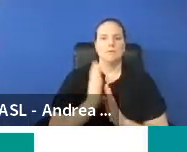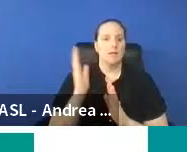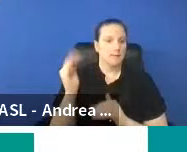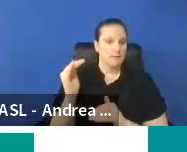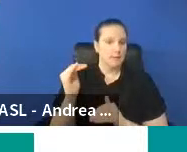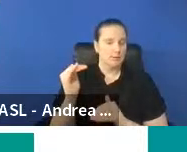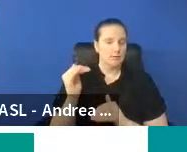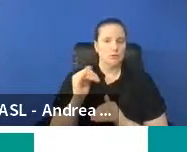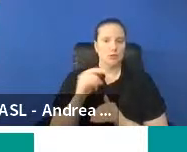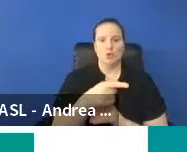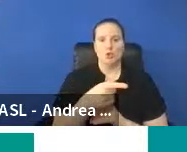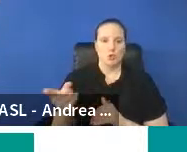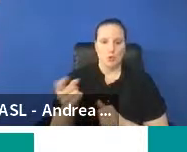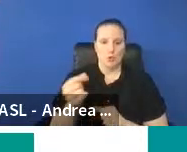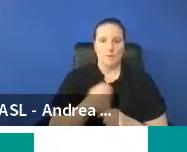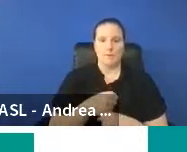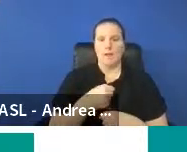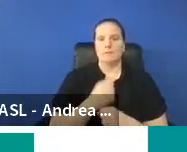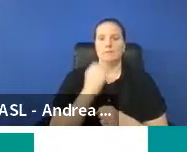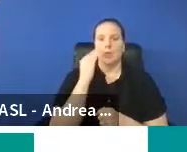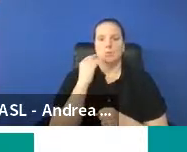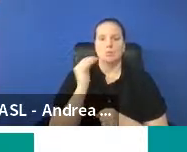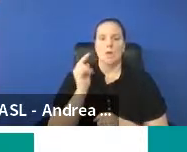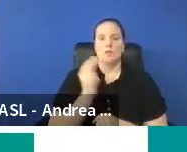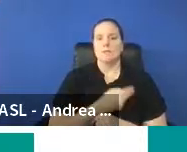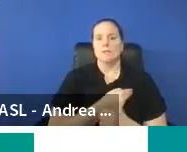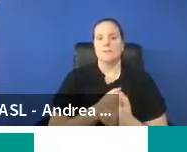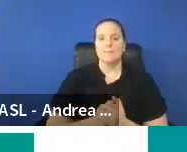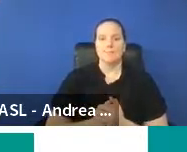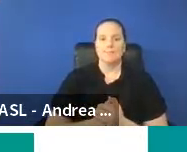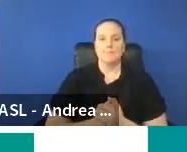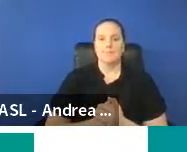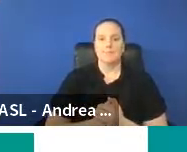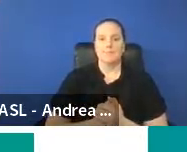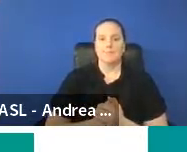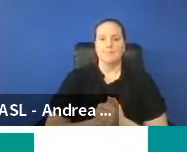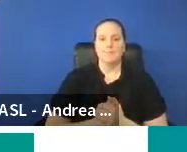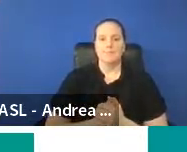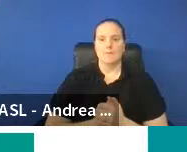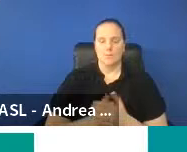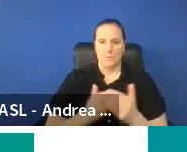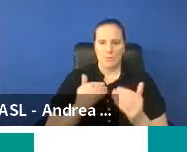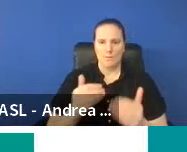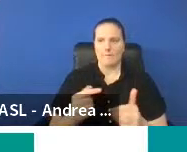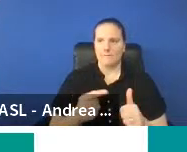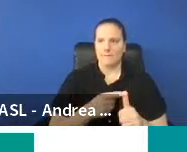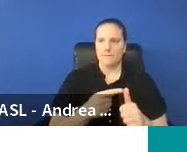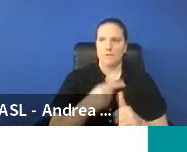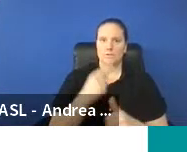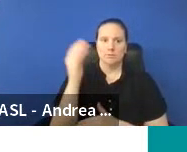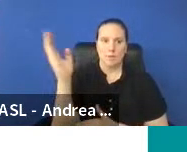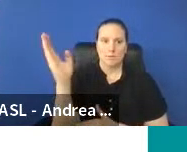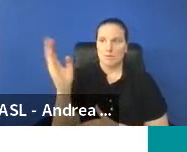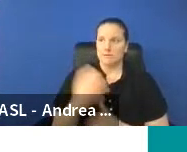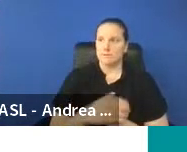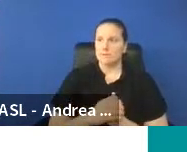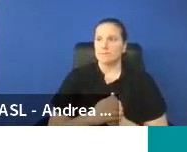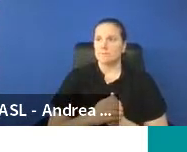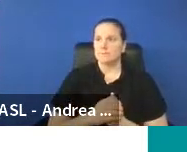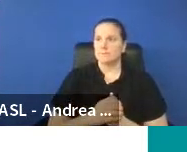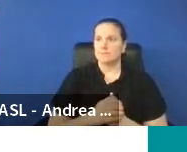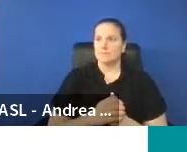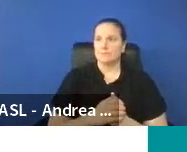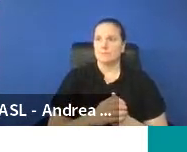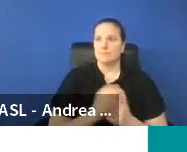expectations that you've made known to us. So we will move on to the first presentation, which is